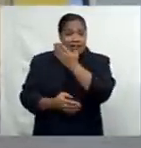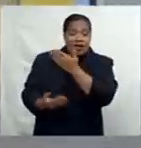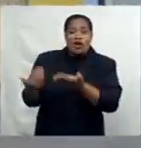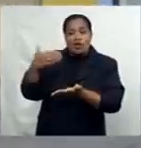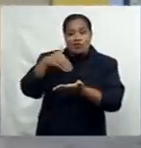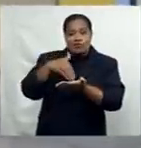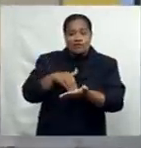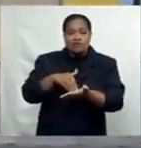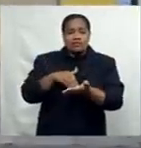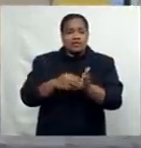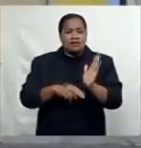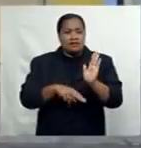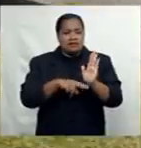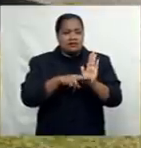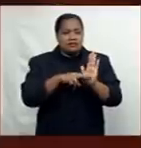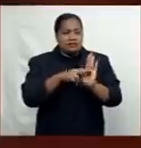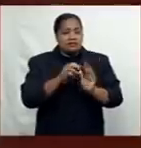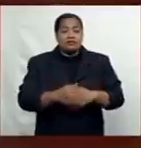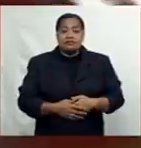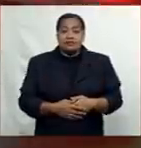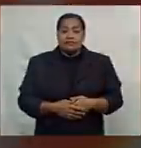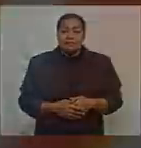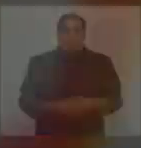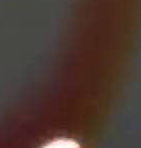There's some more coming up.